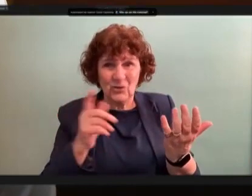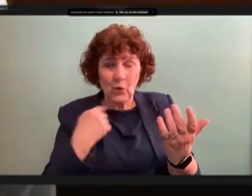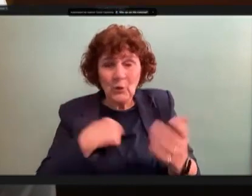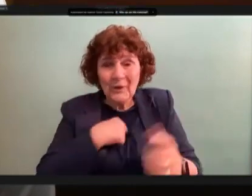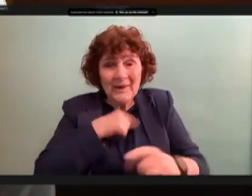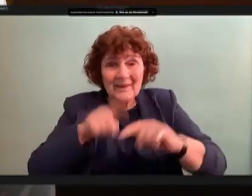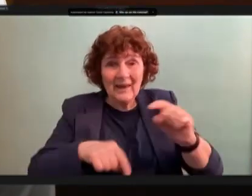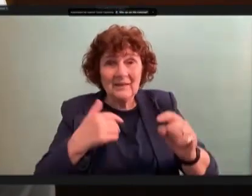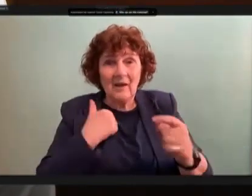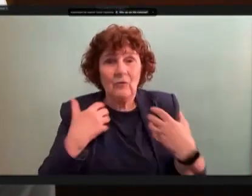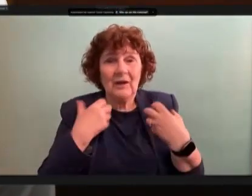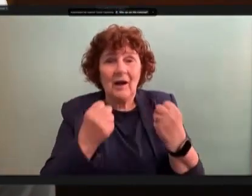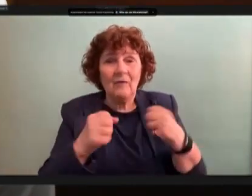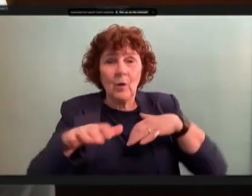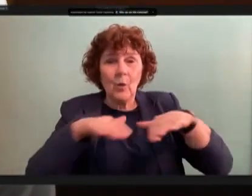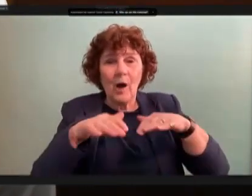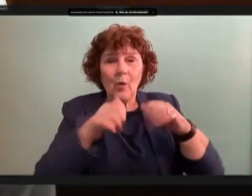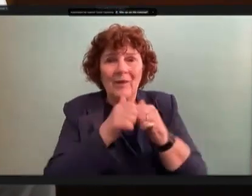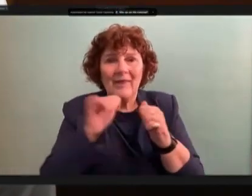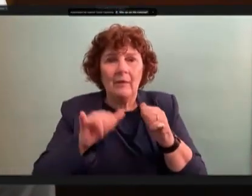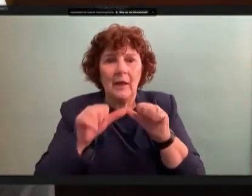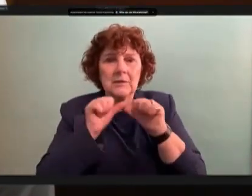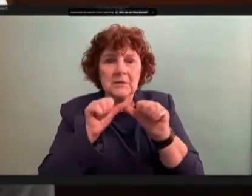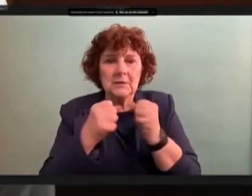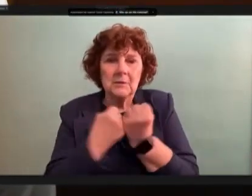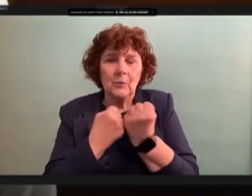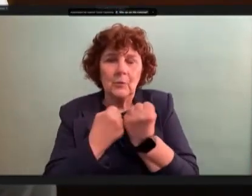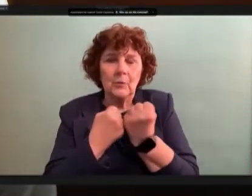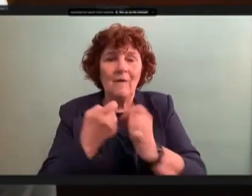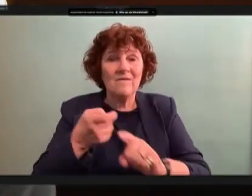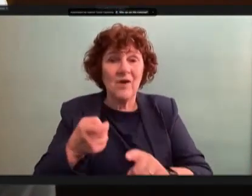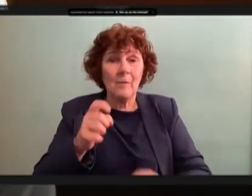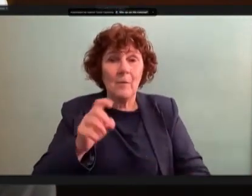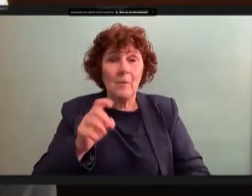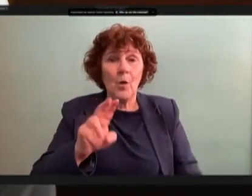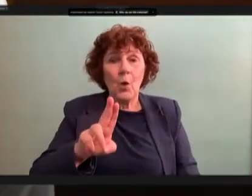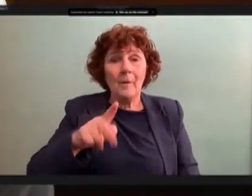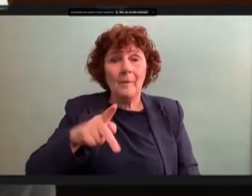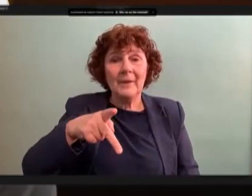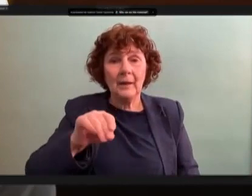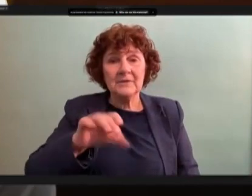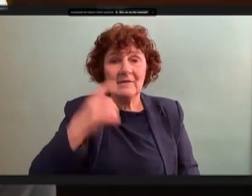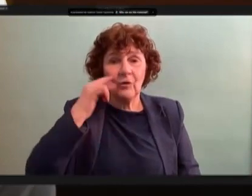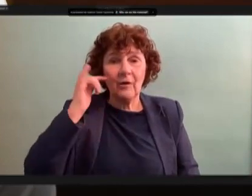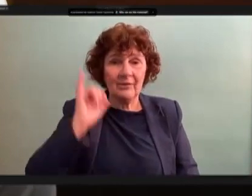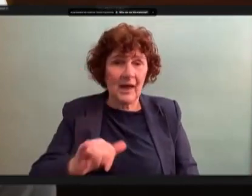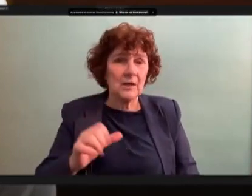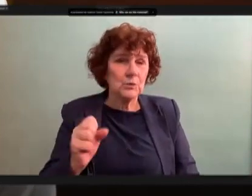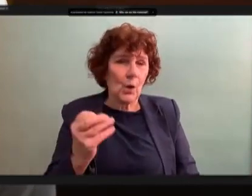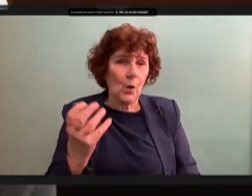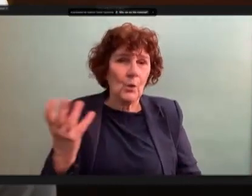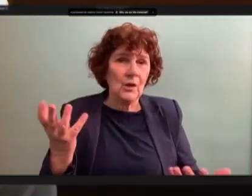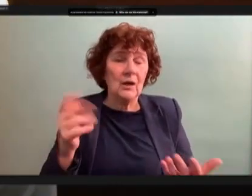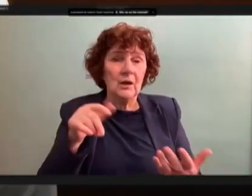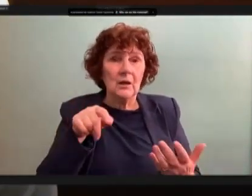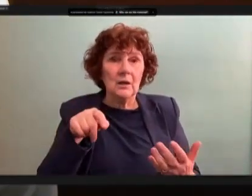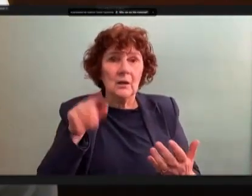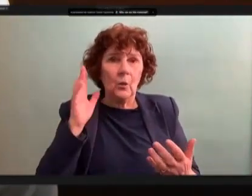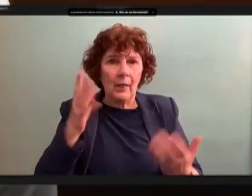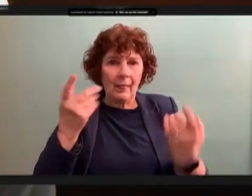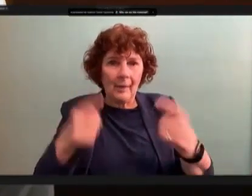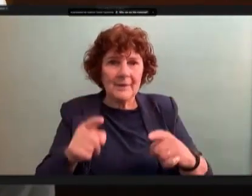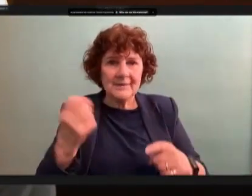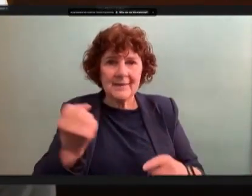were not for the consistent support of UPMC in that process. So it's this Saturday, September